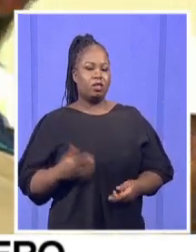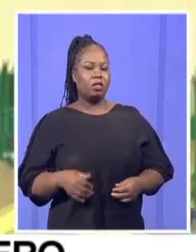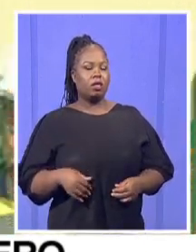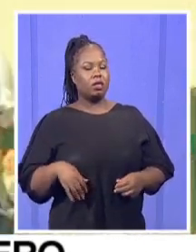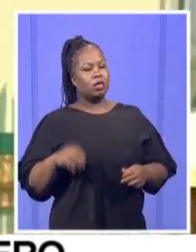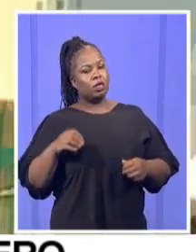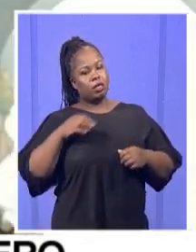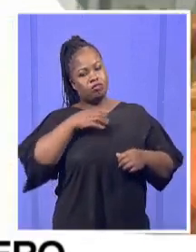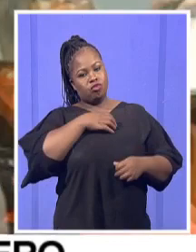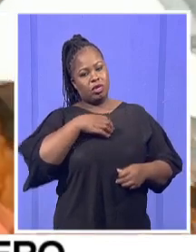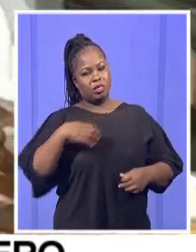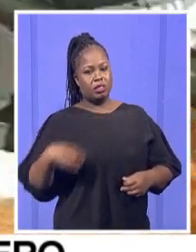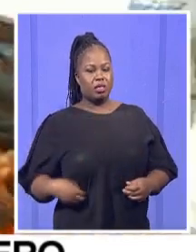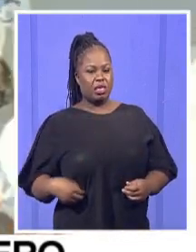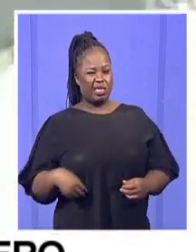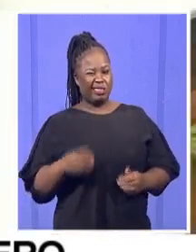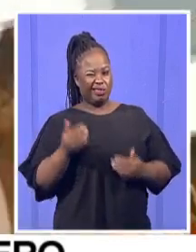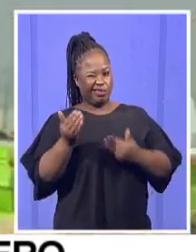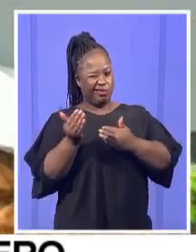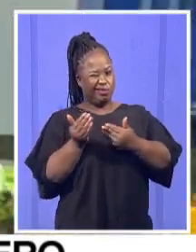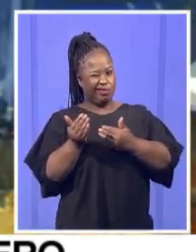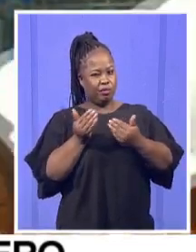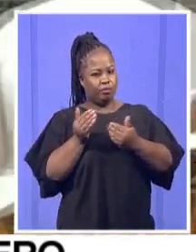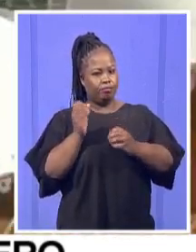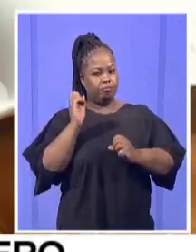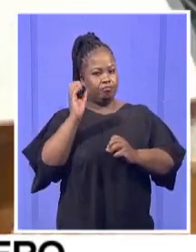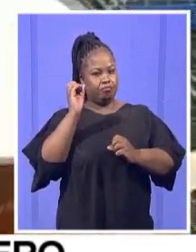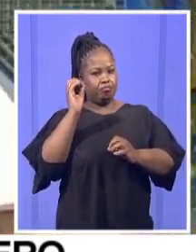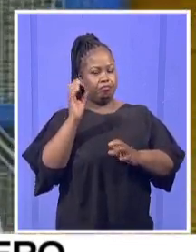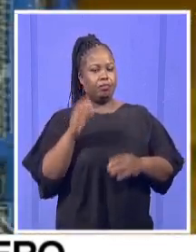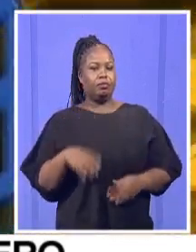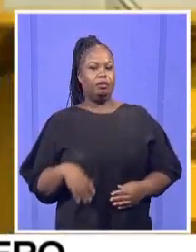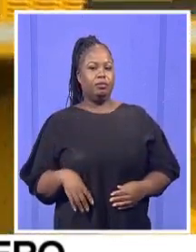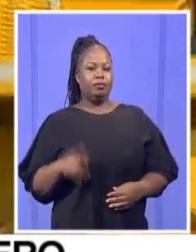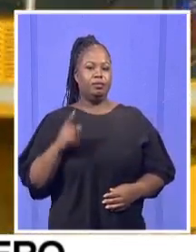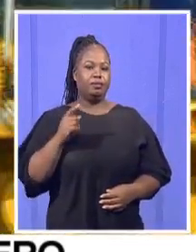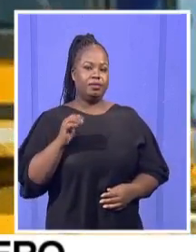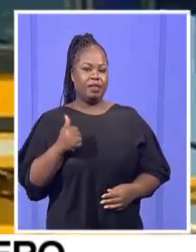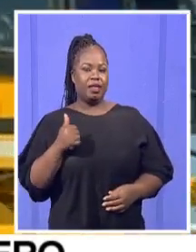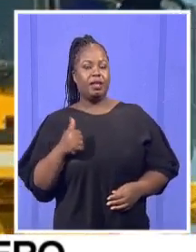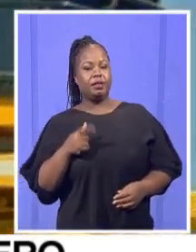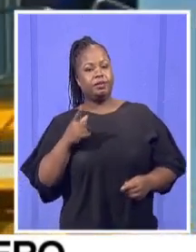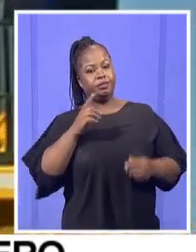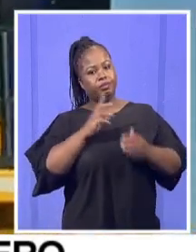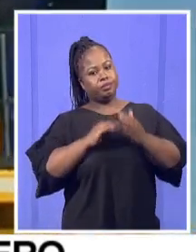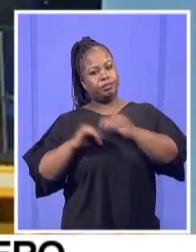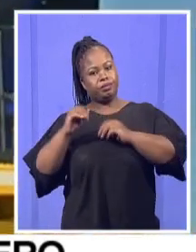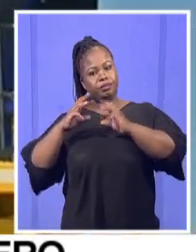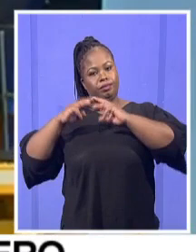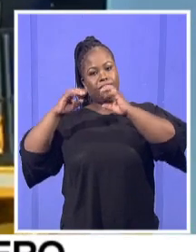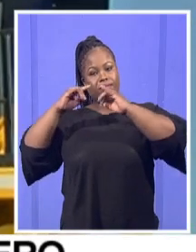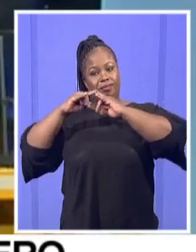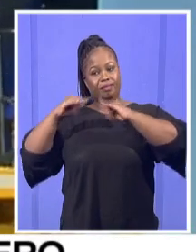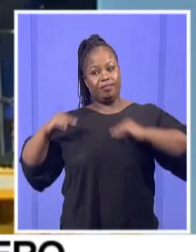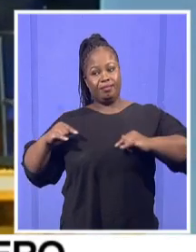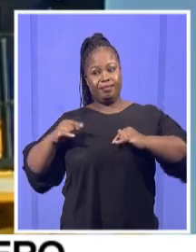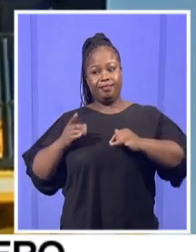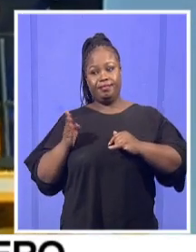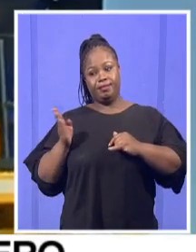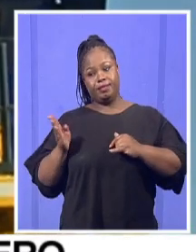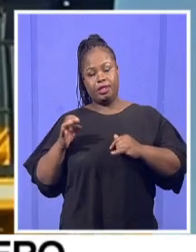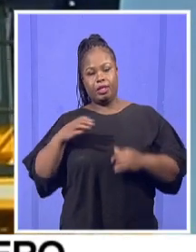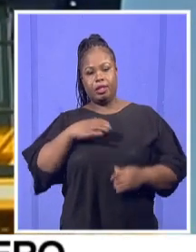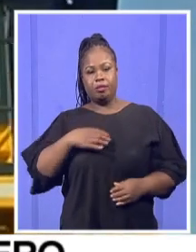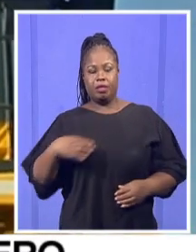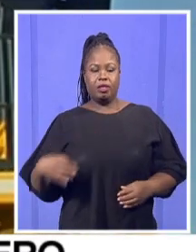President getting as close as he can to the truck before we go to the marquee on the side, Desiree, where the President